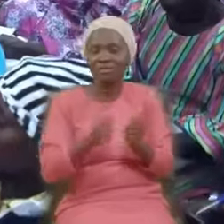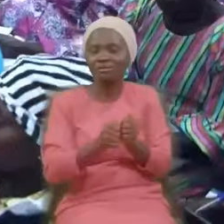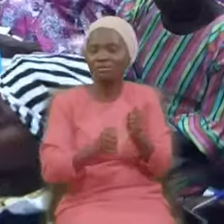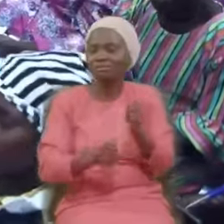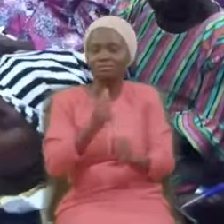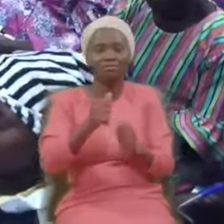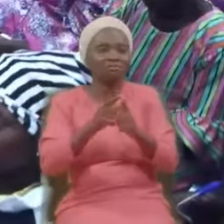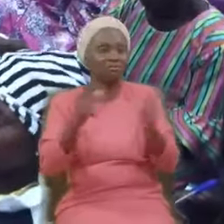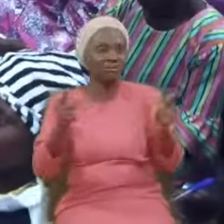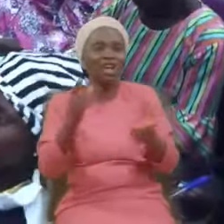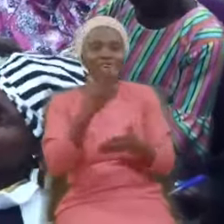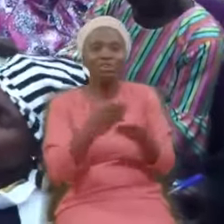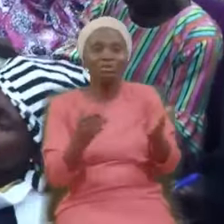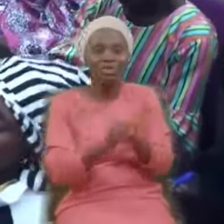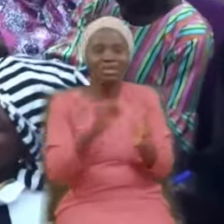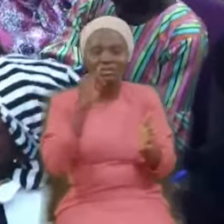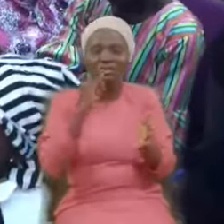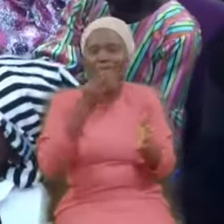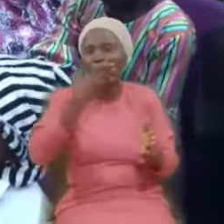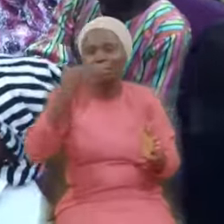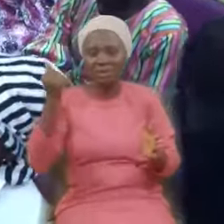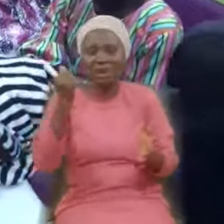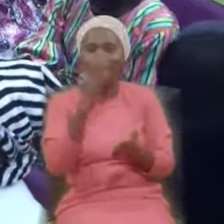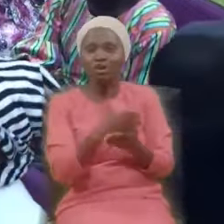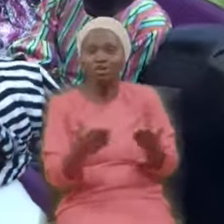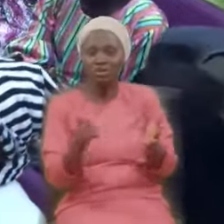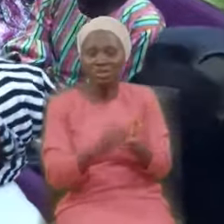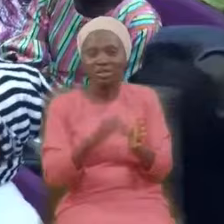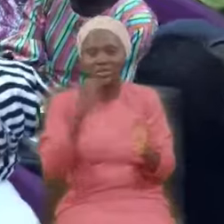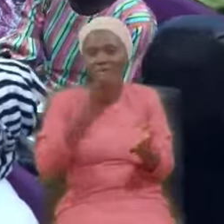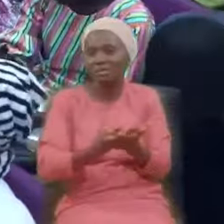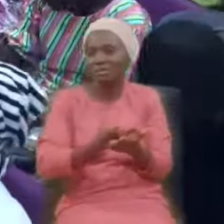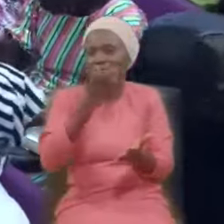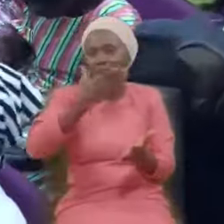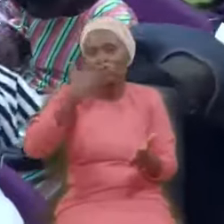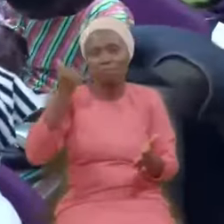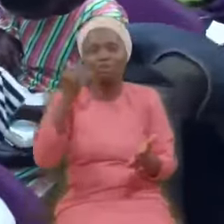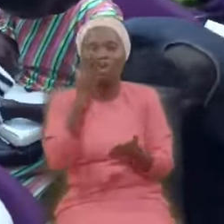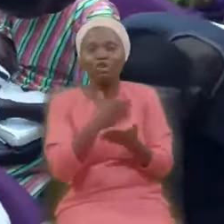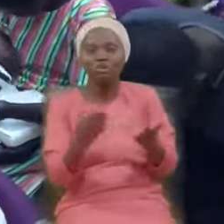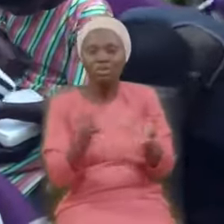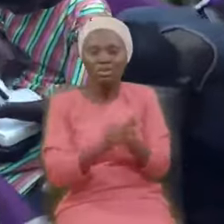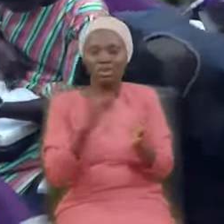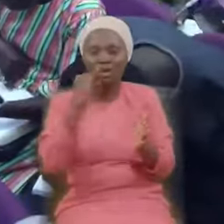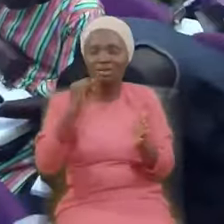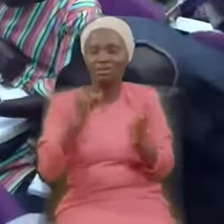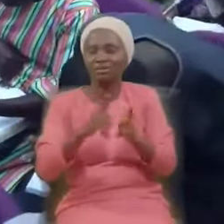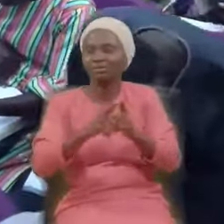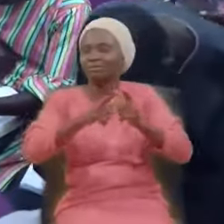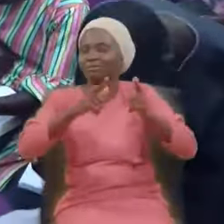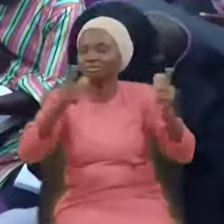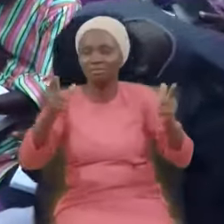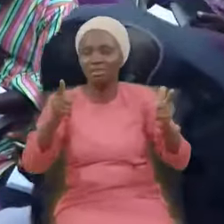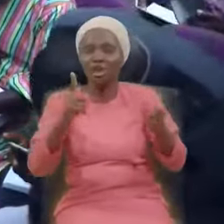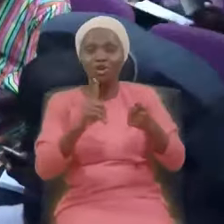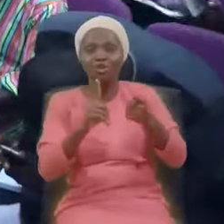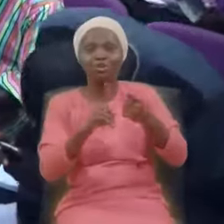better, something richer, something farther, to the